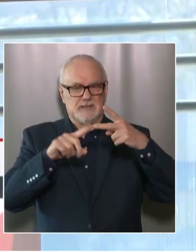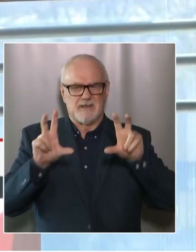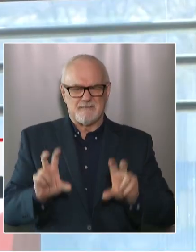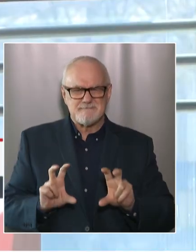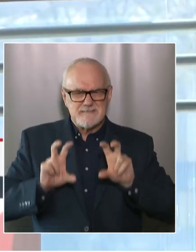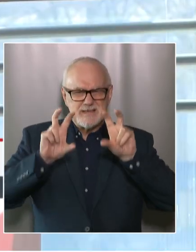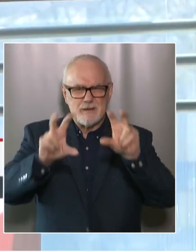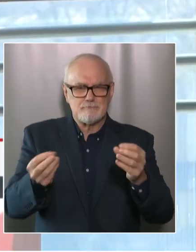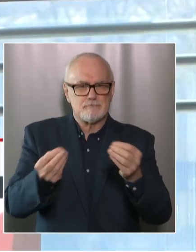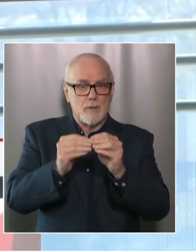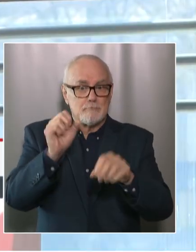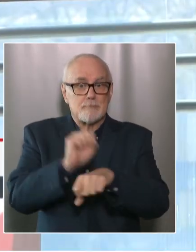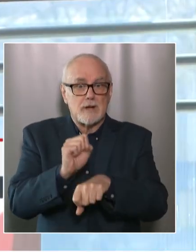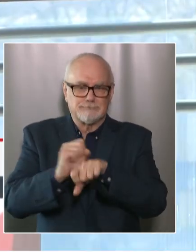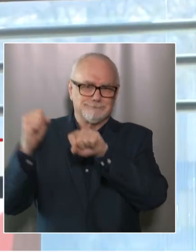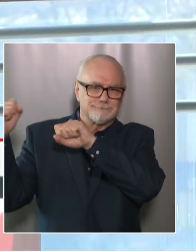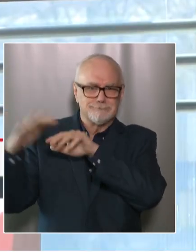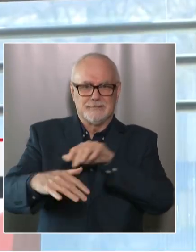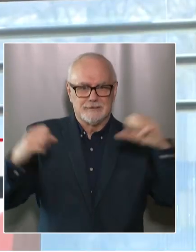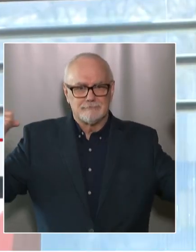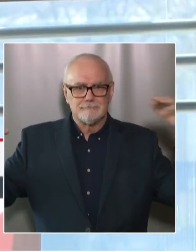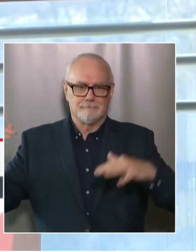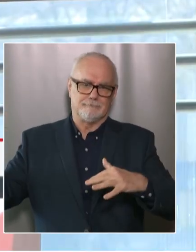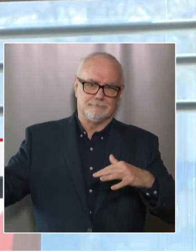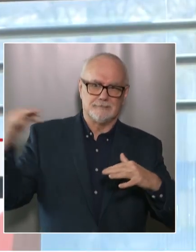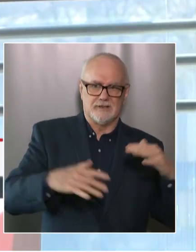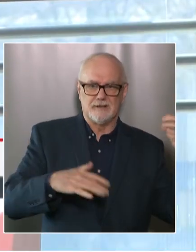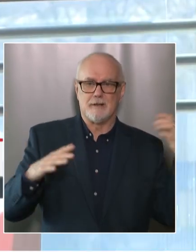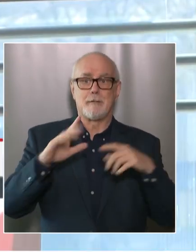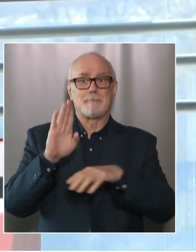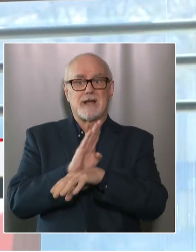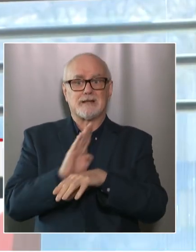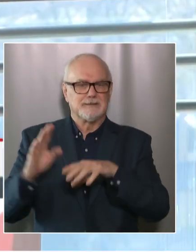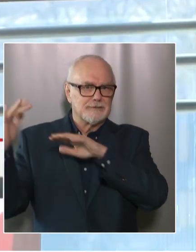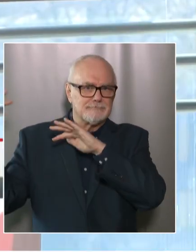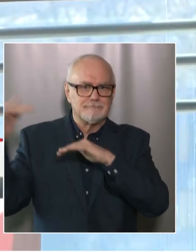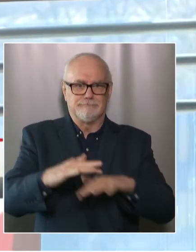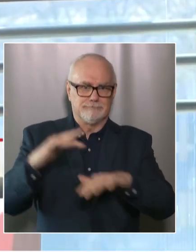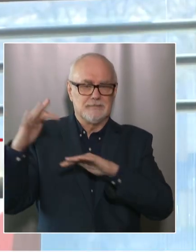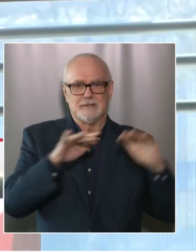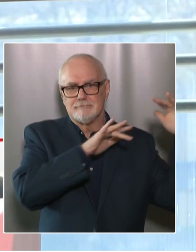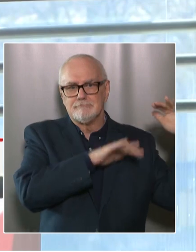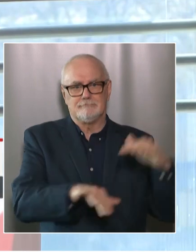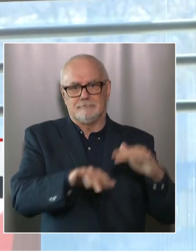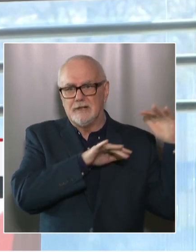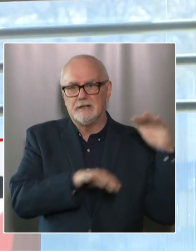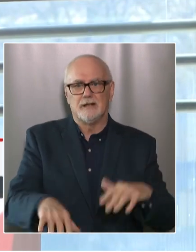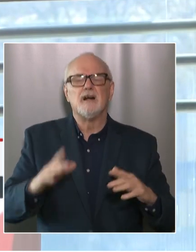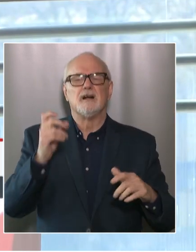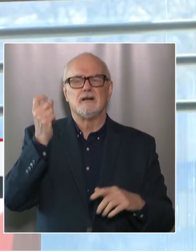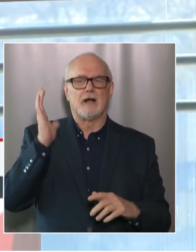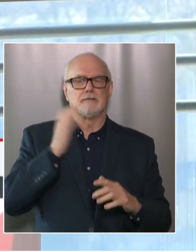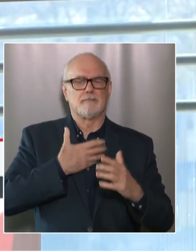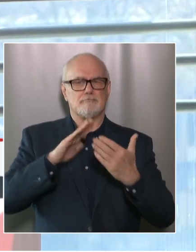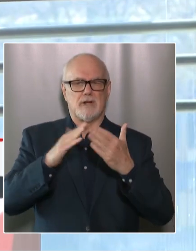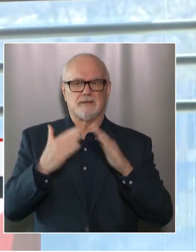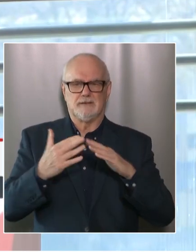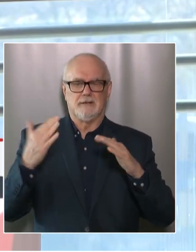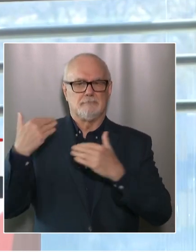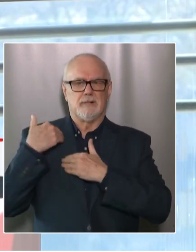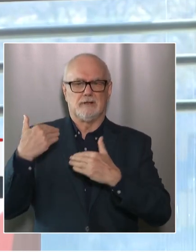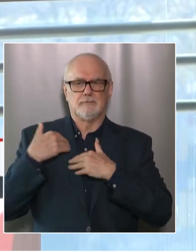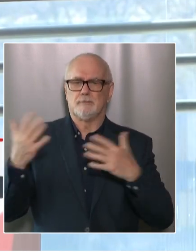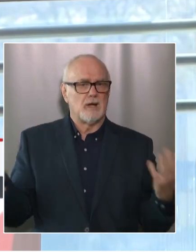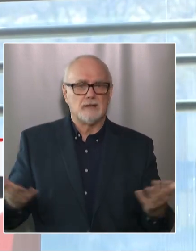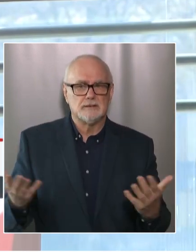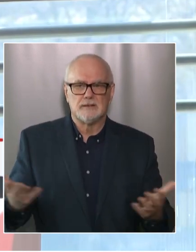our businesses, and our city needs to figure out how to get those big projects done.